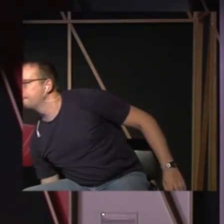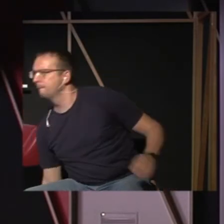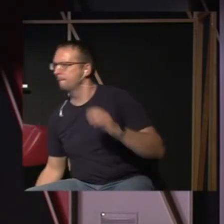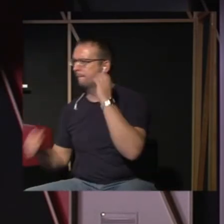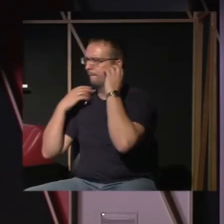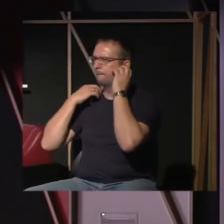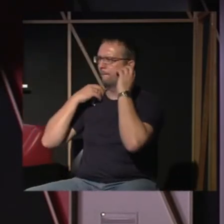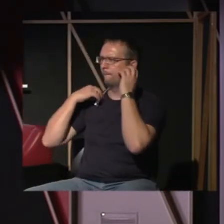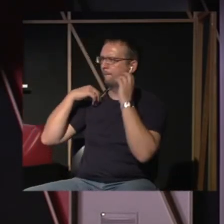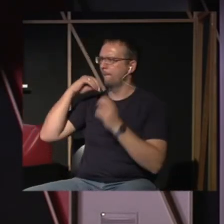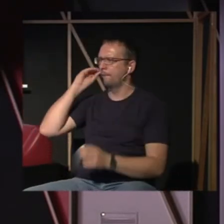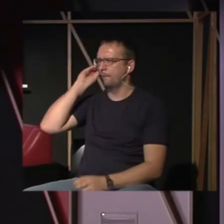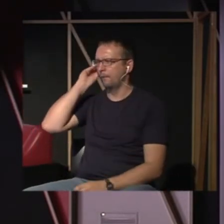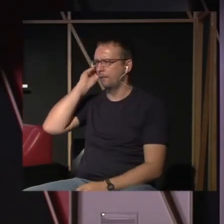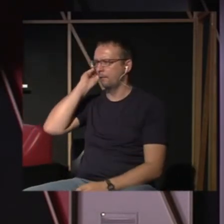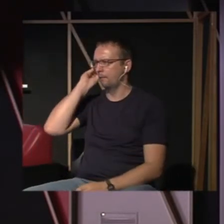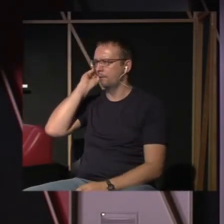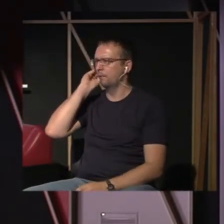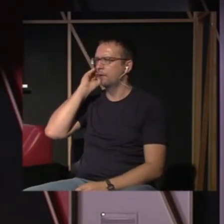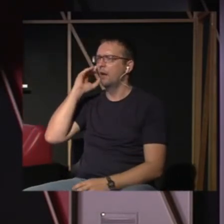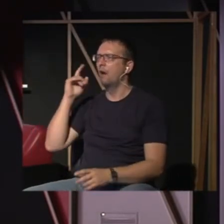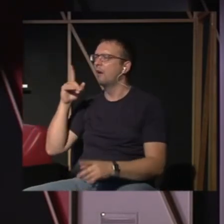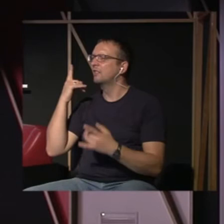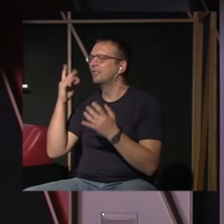dogs? Because we had some problems